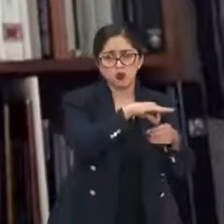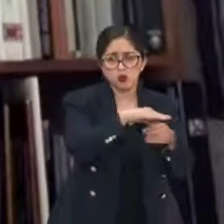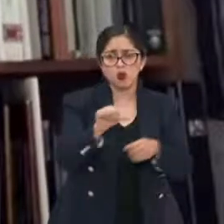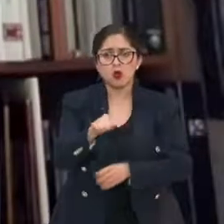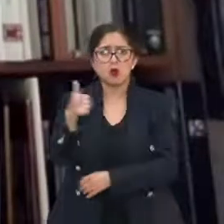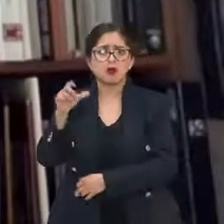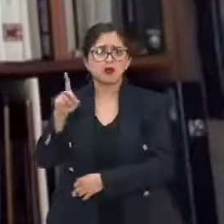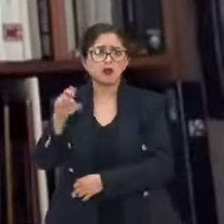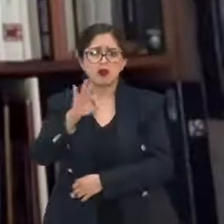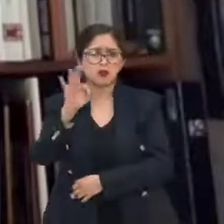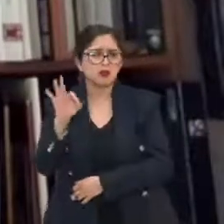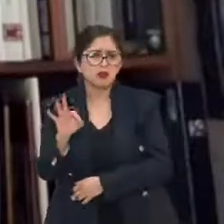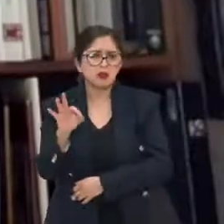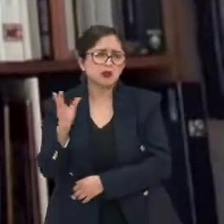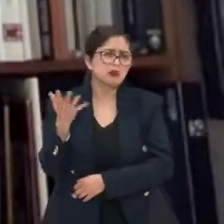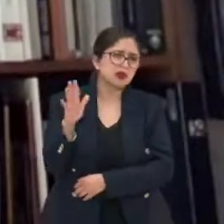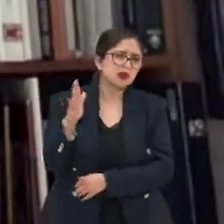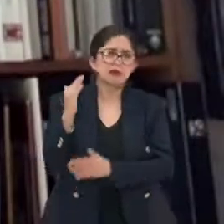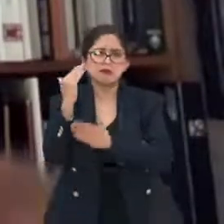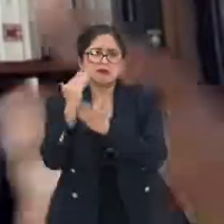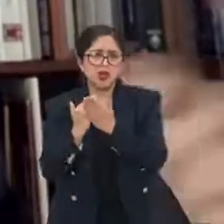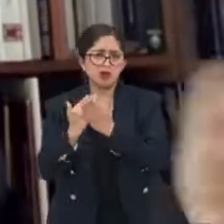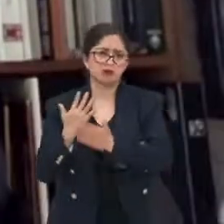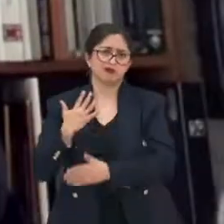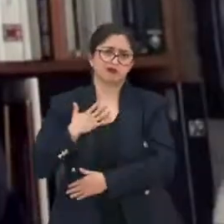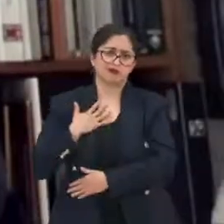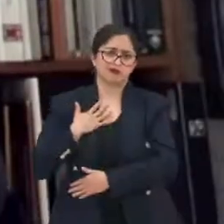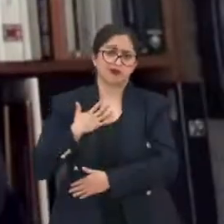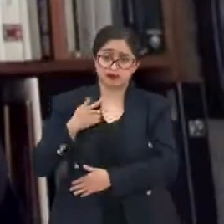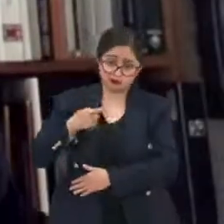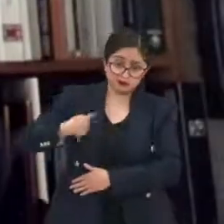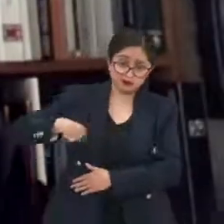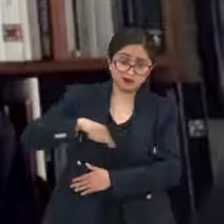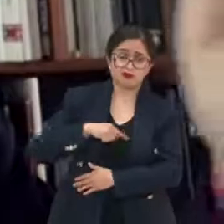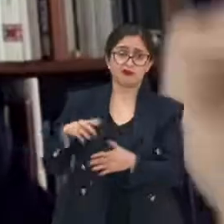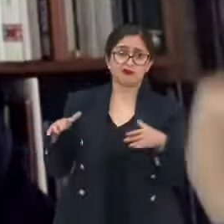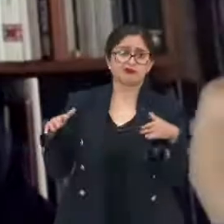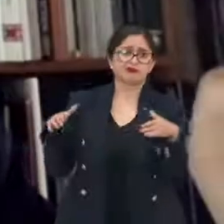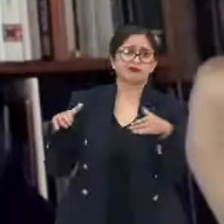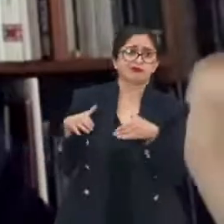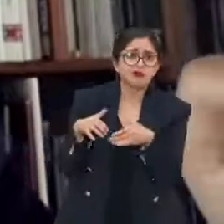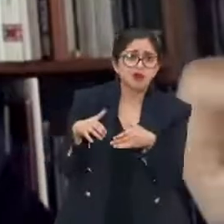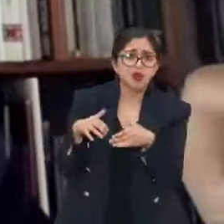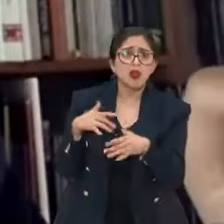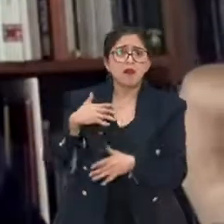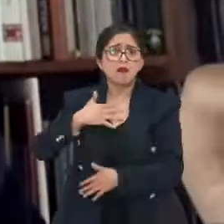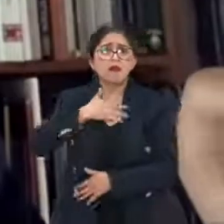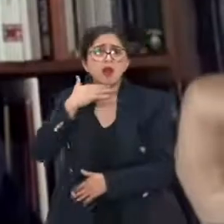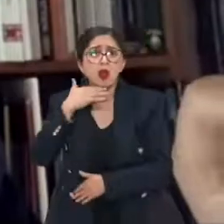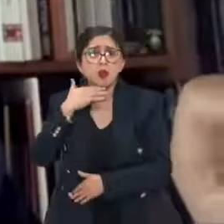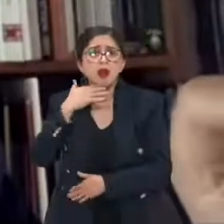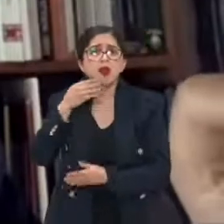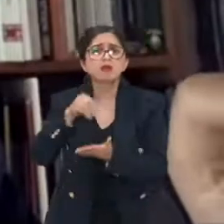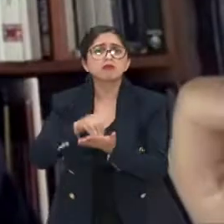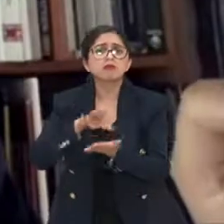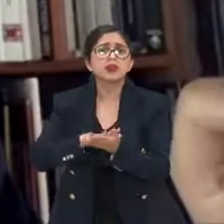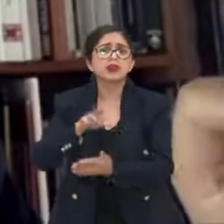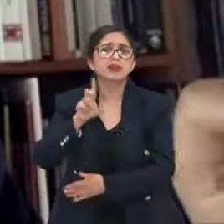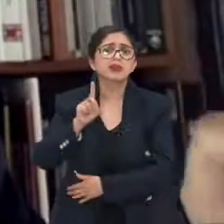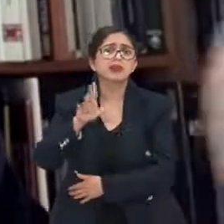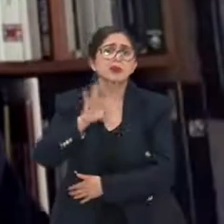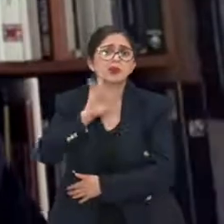55% of the vote against 30%, a little bit less than 30%. When we, with the